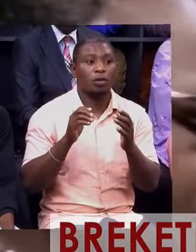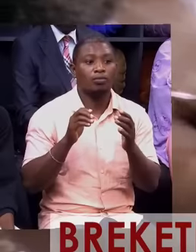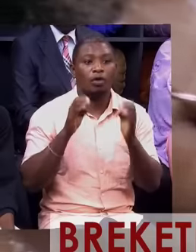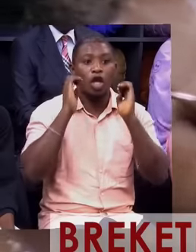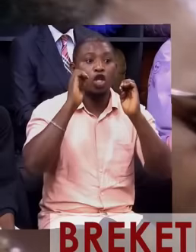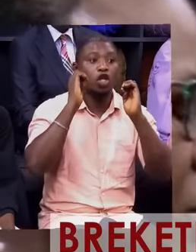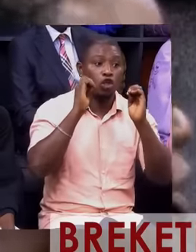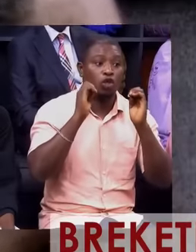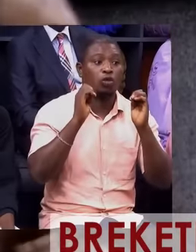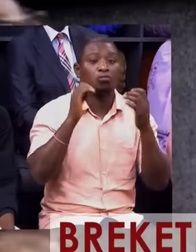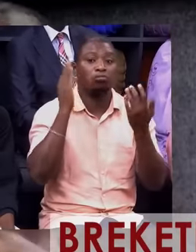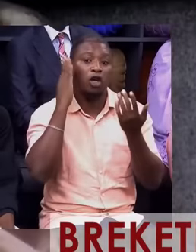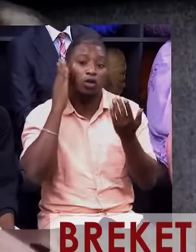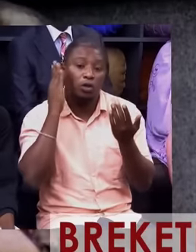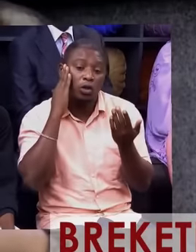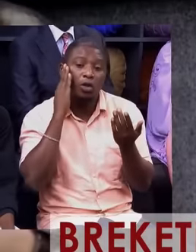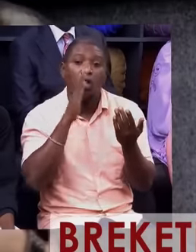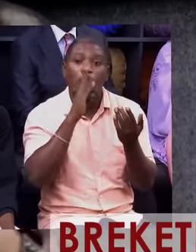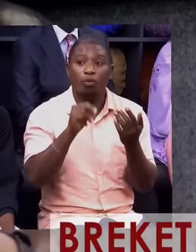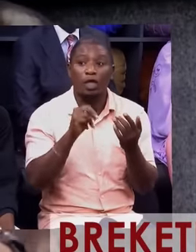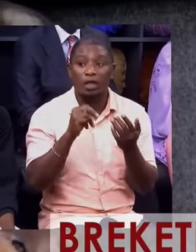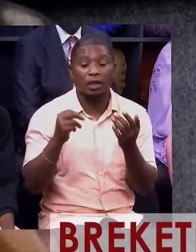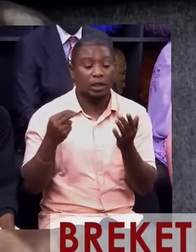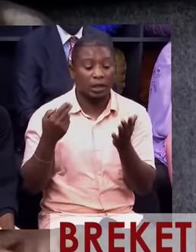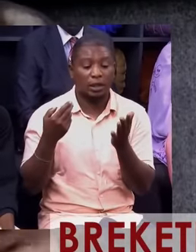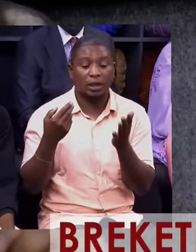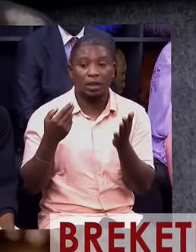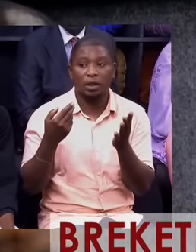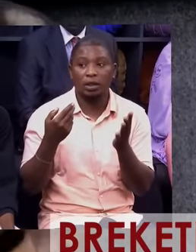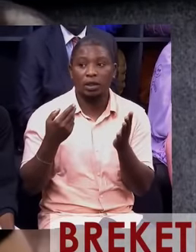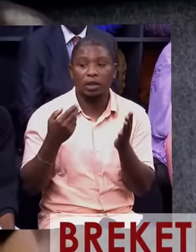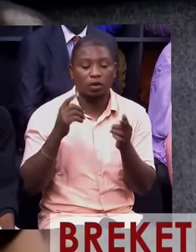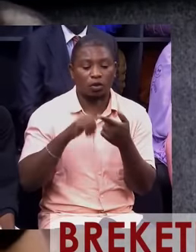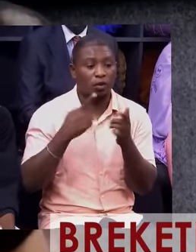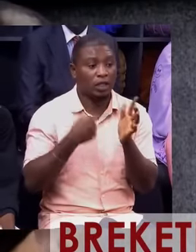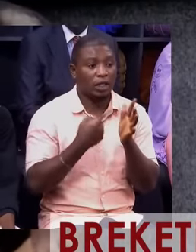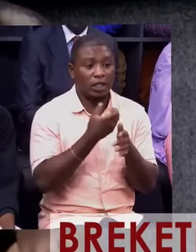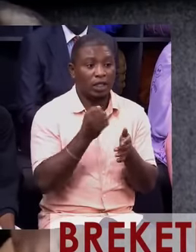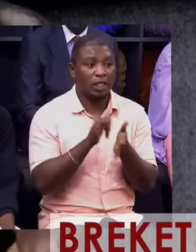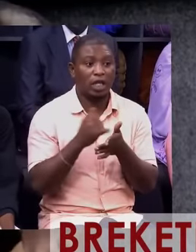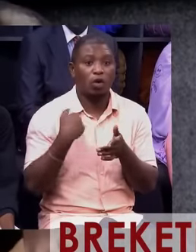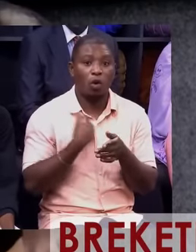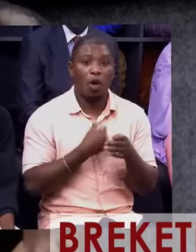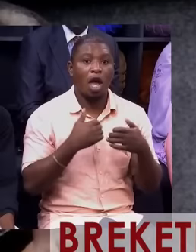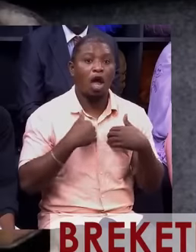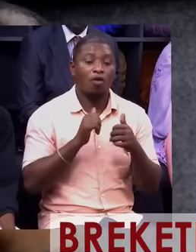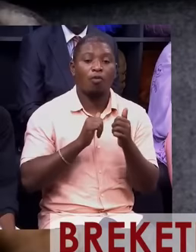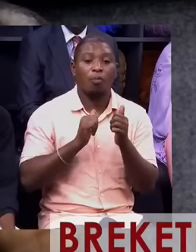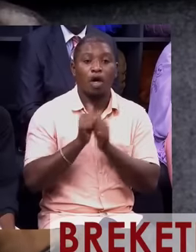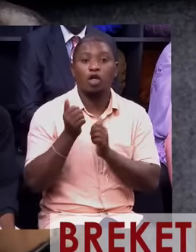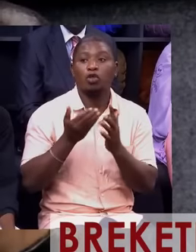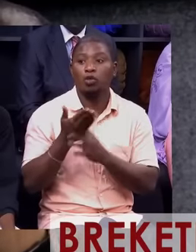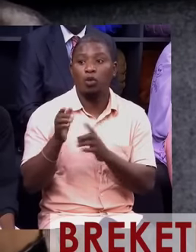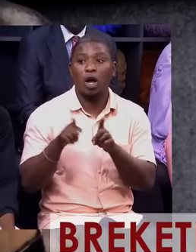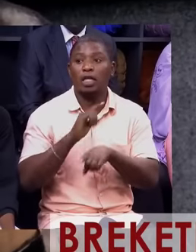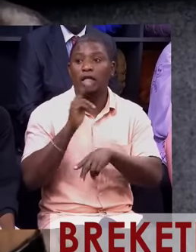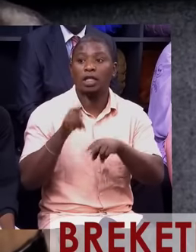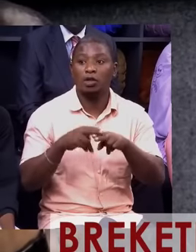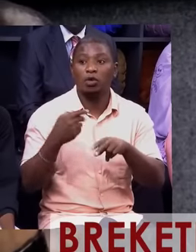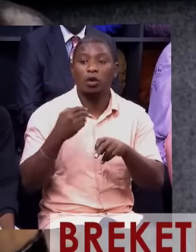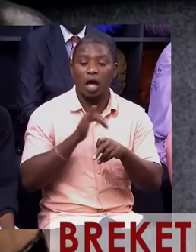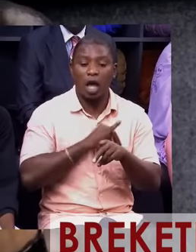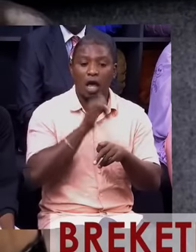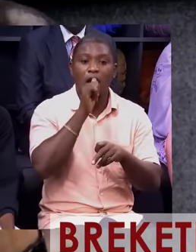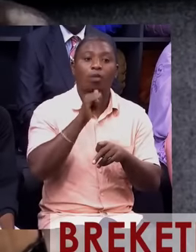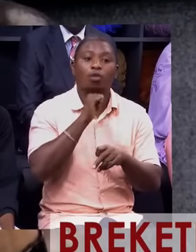Enlightenment being sensitive to these things that we have gone through as a nation I am not sure we will